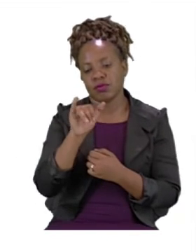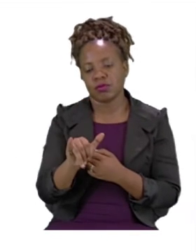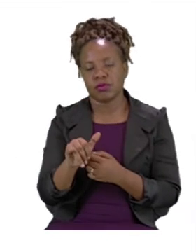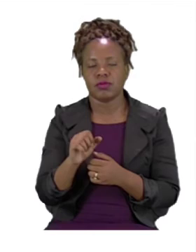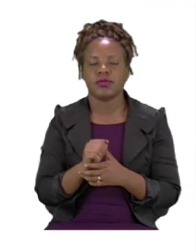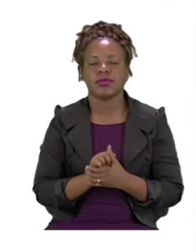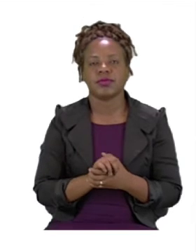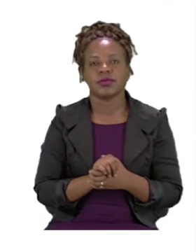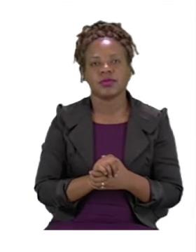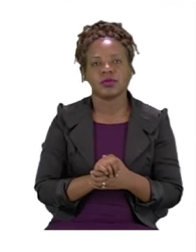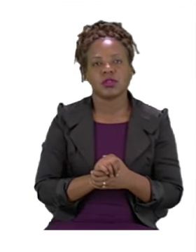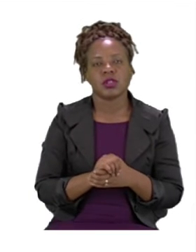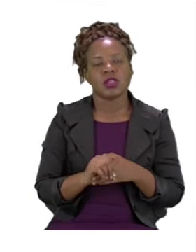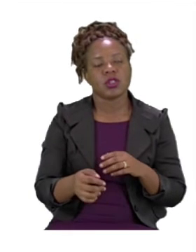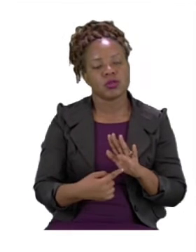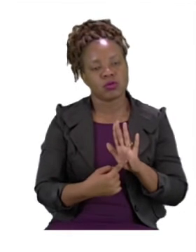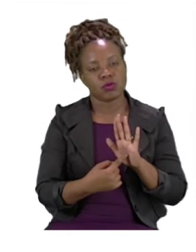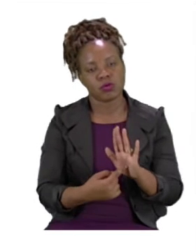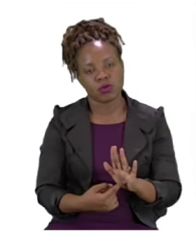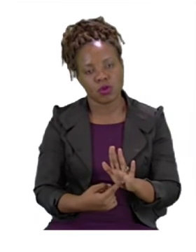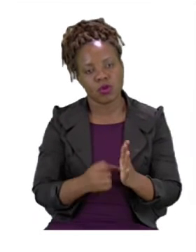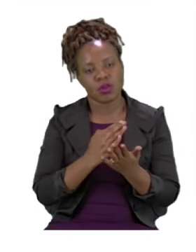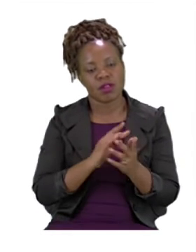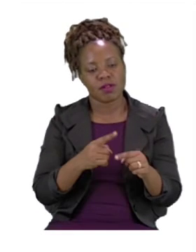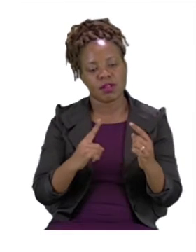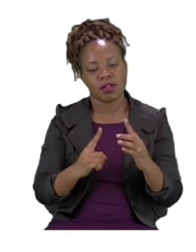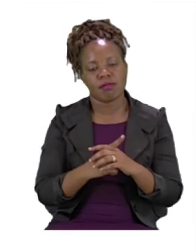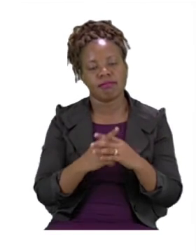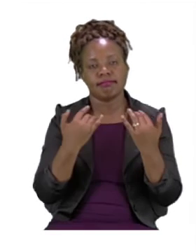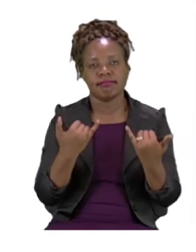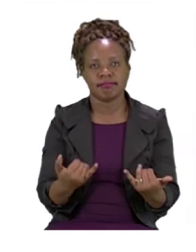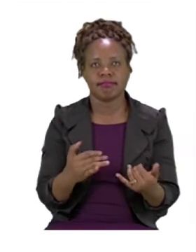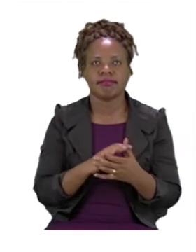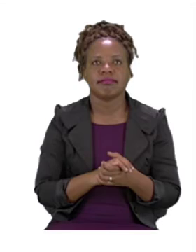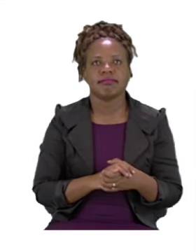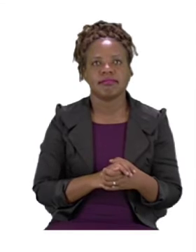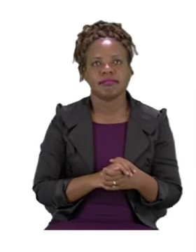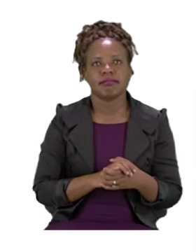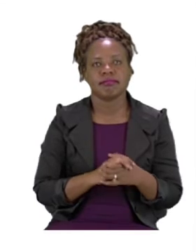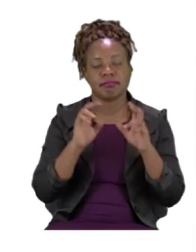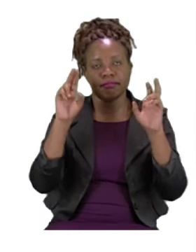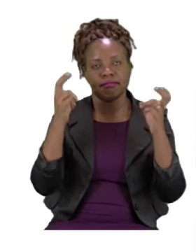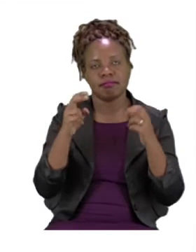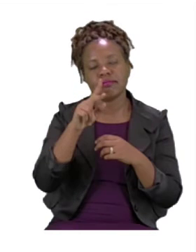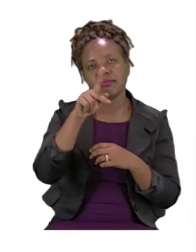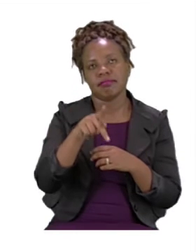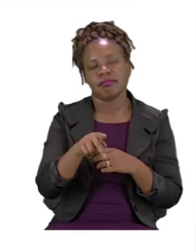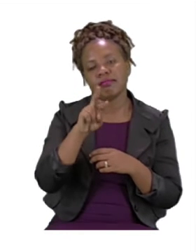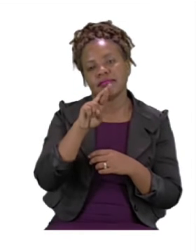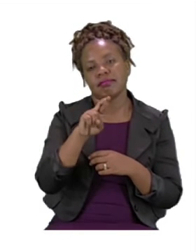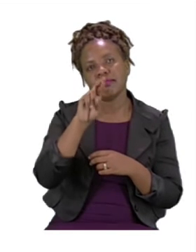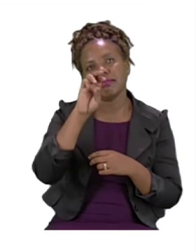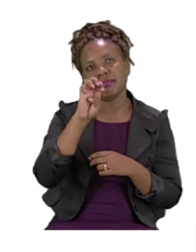now. That's why it is the present. We also call it simple tense because all we are doing